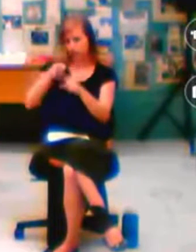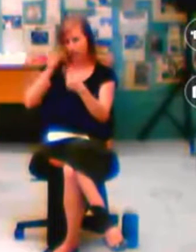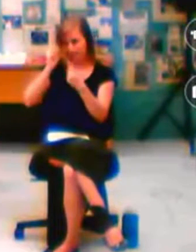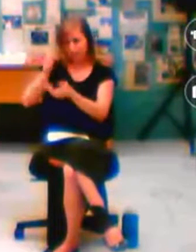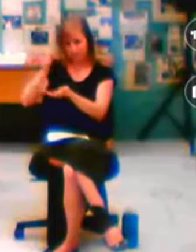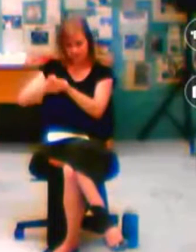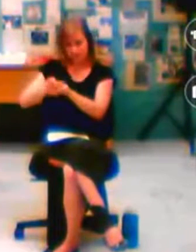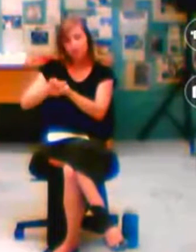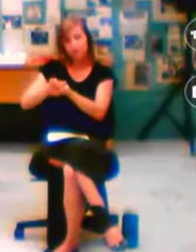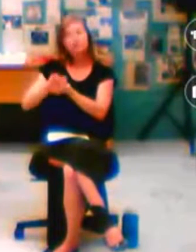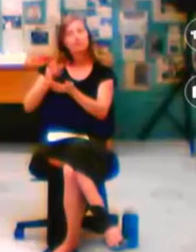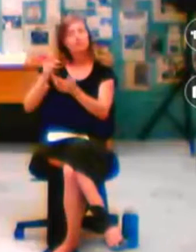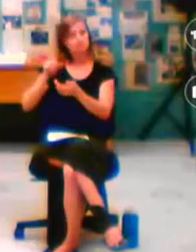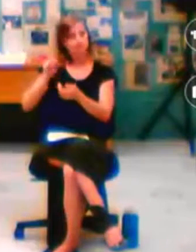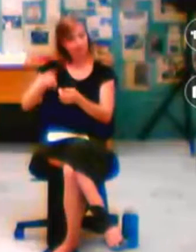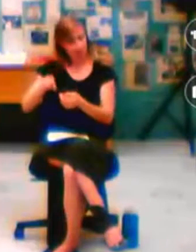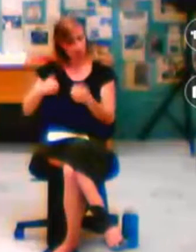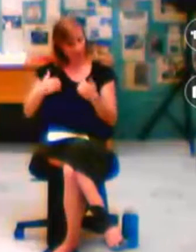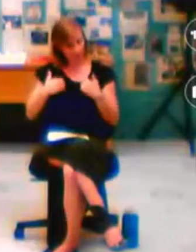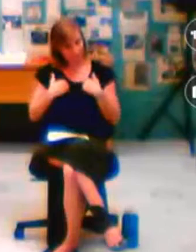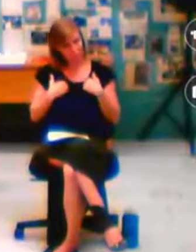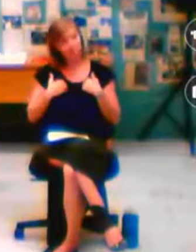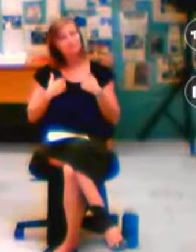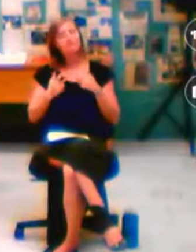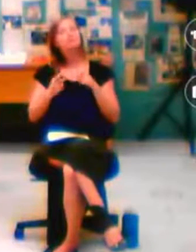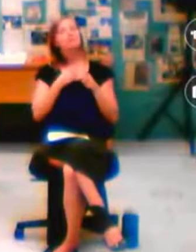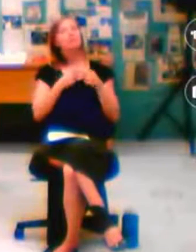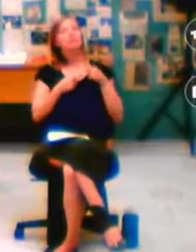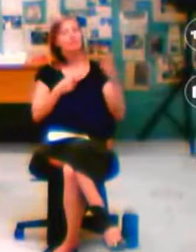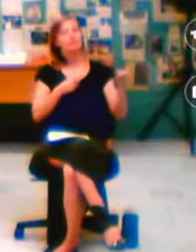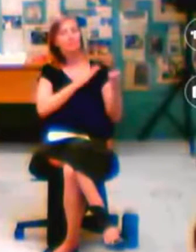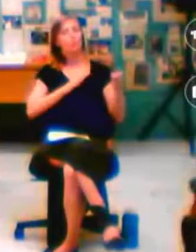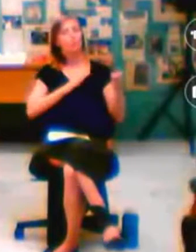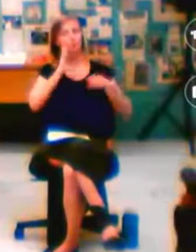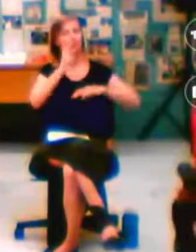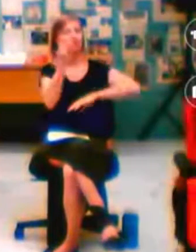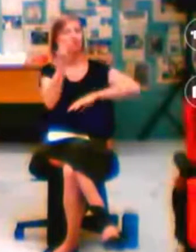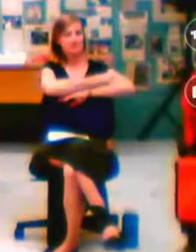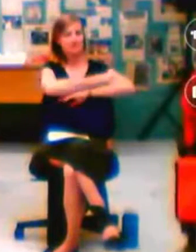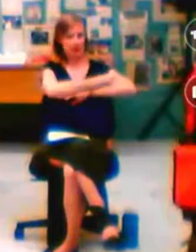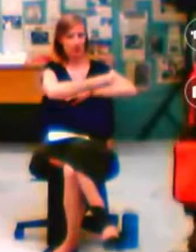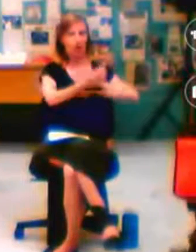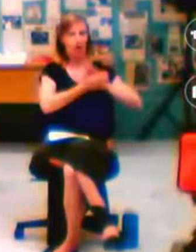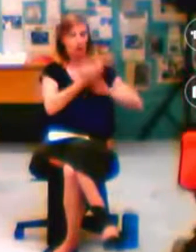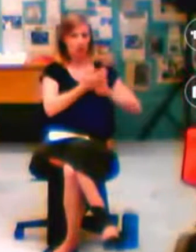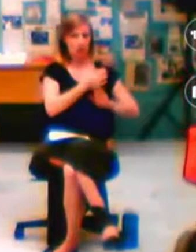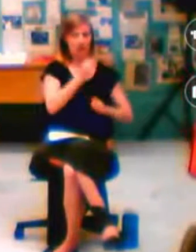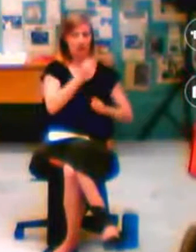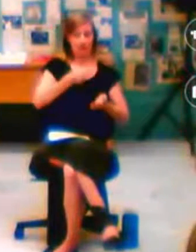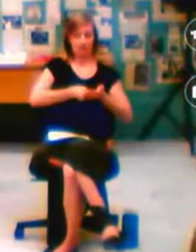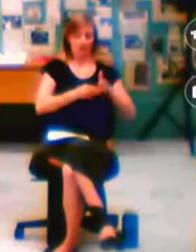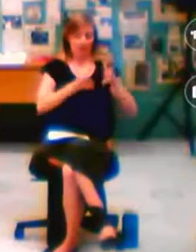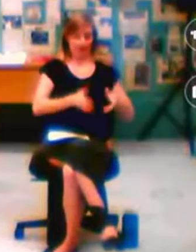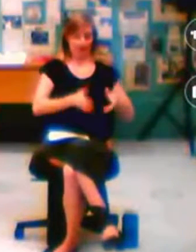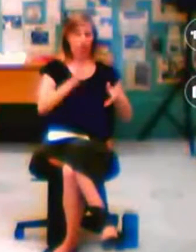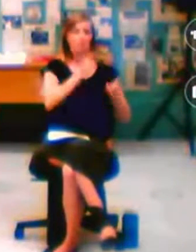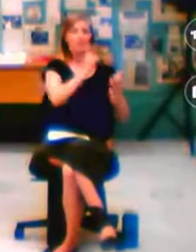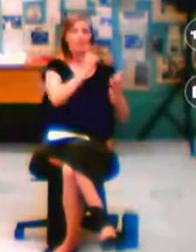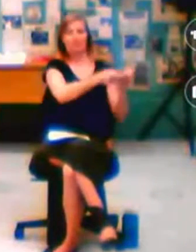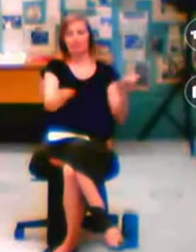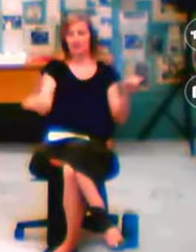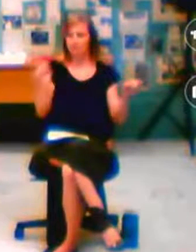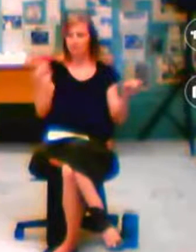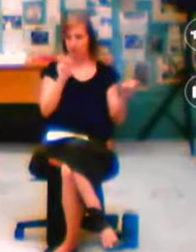if the board determines that Colorado Care has not received the waivers, exemptions, and agreements from the federal government sufficient